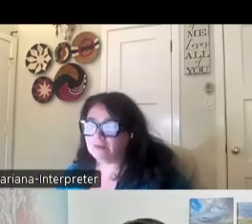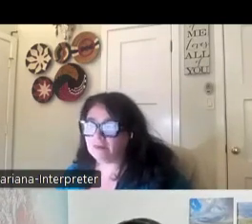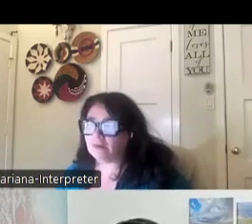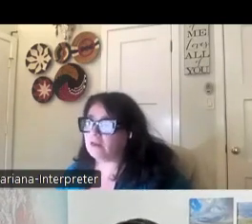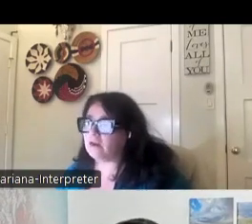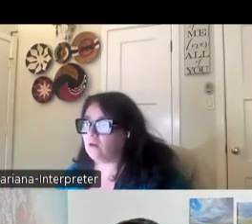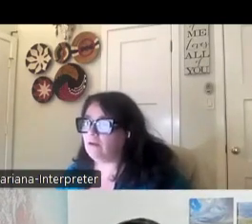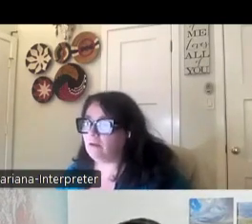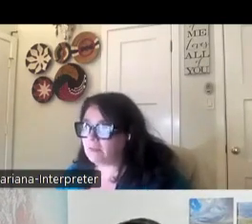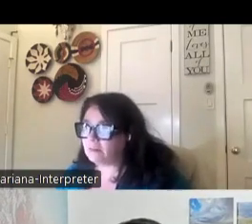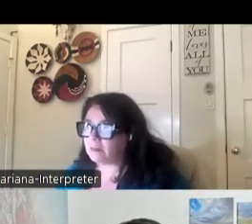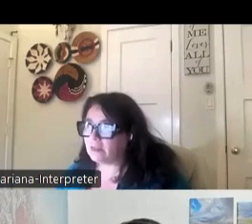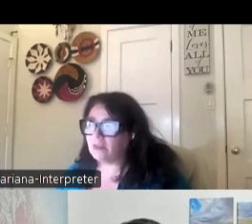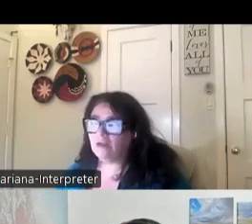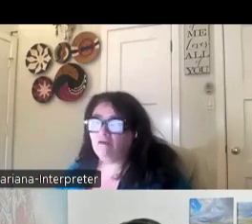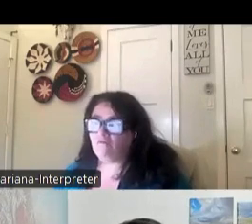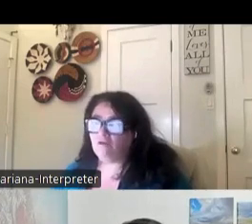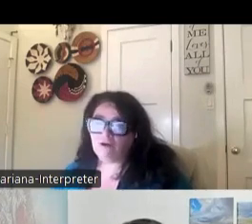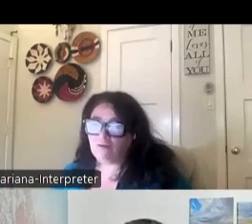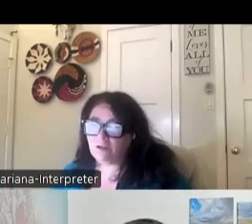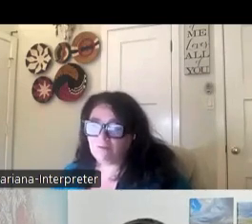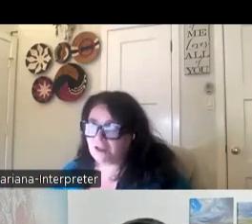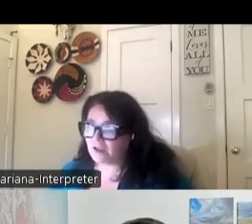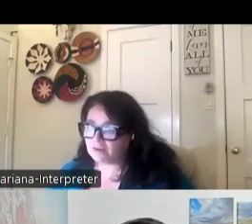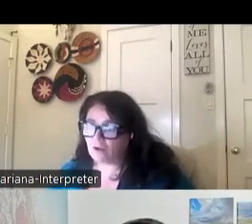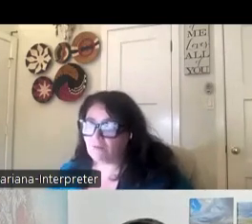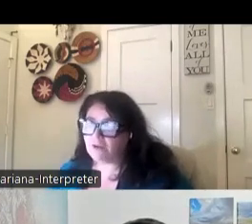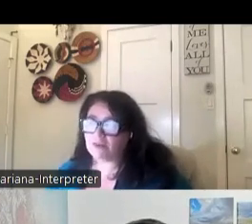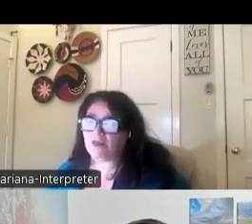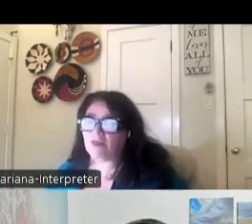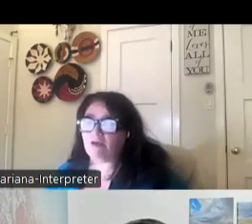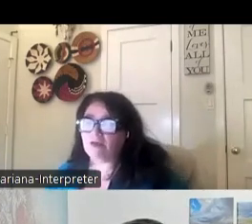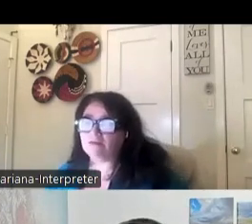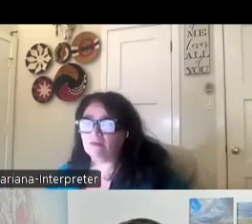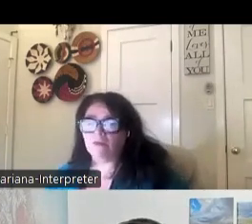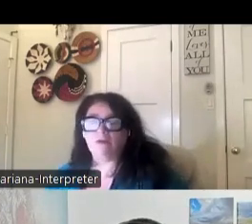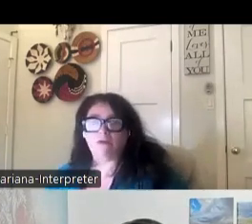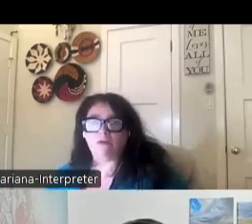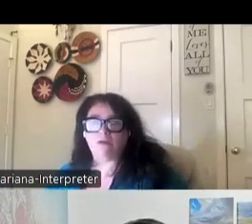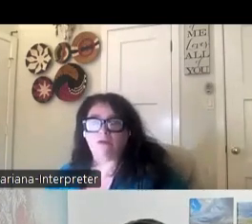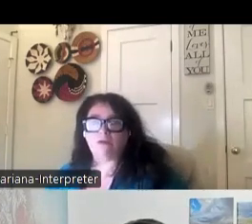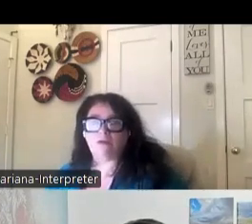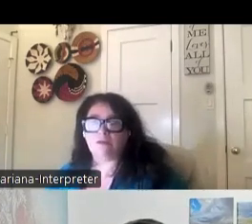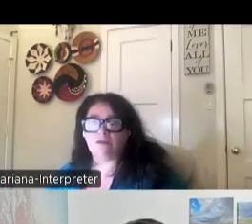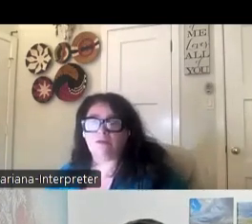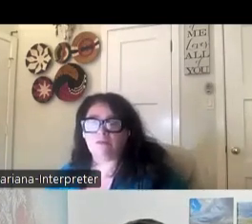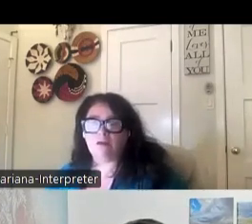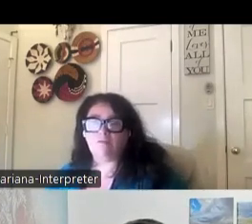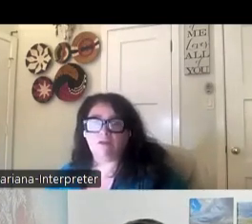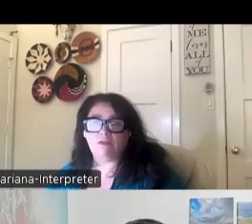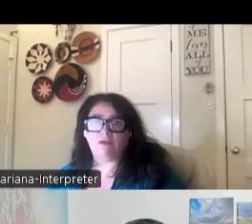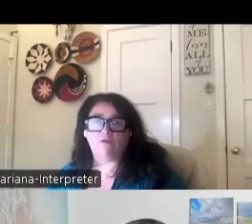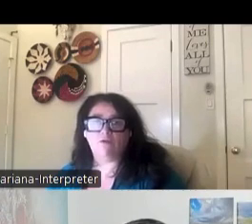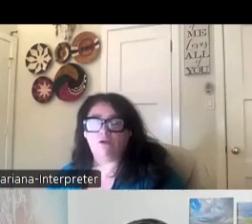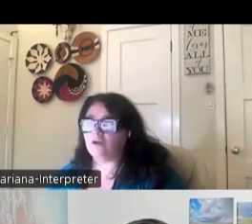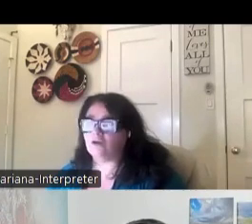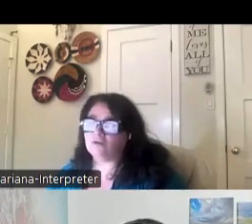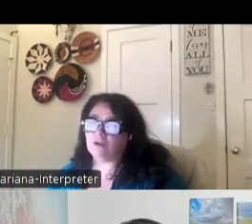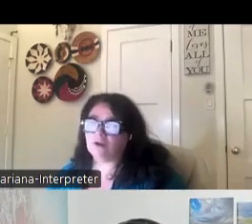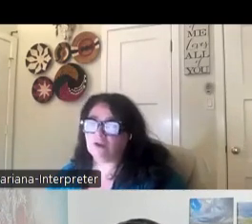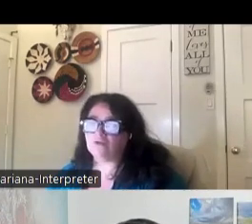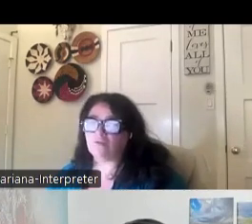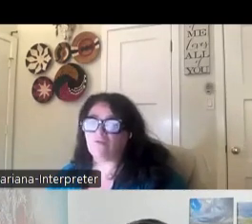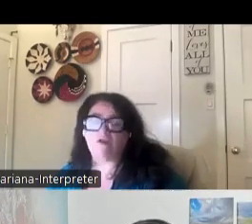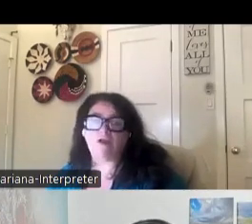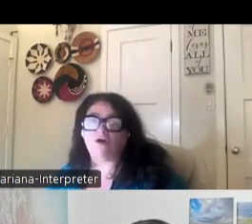as recently as November, just a few months ago, when essentially the strongest atmospheric river on record,